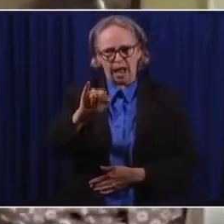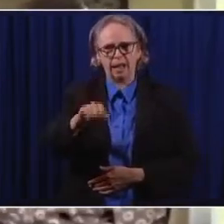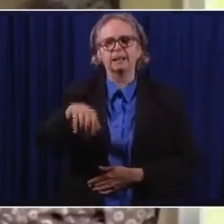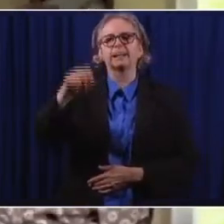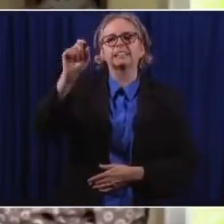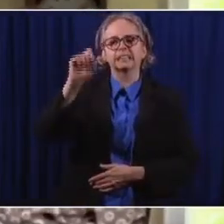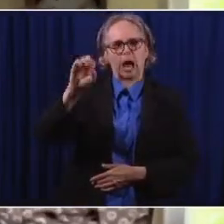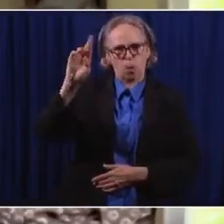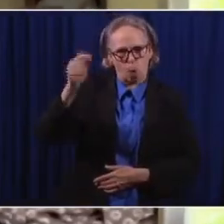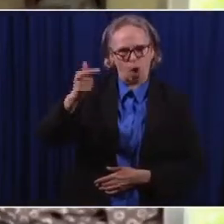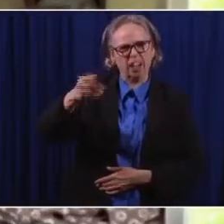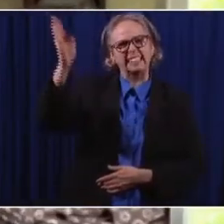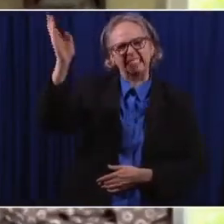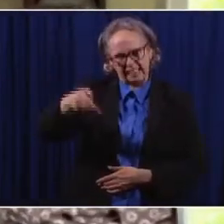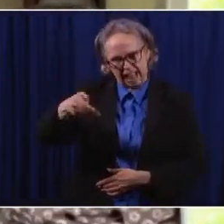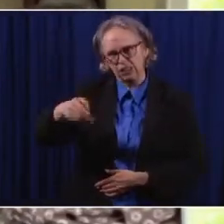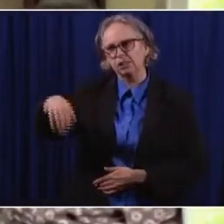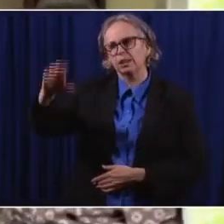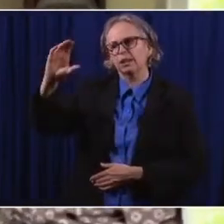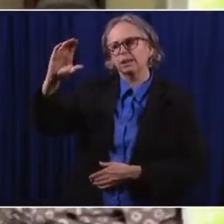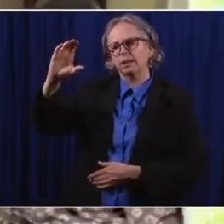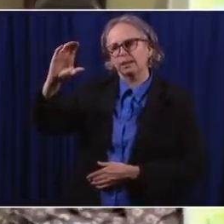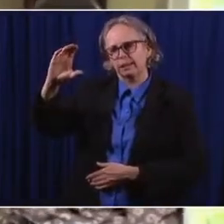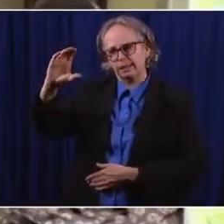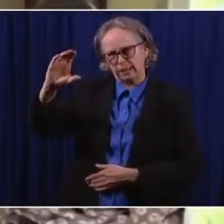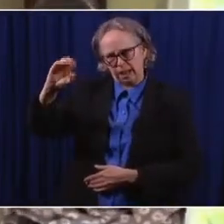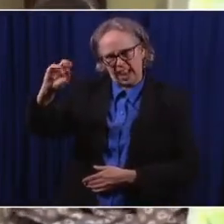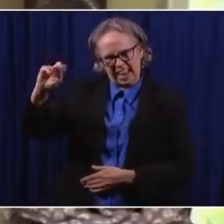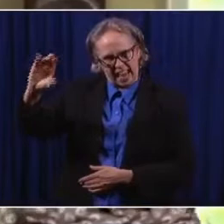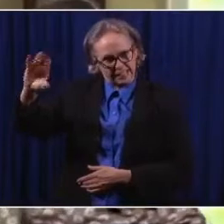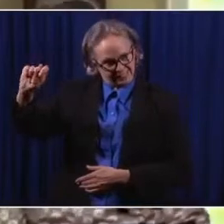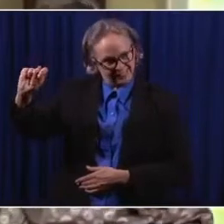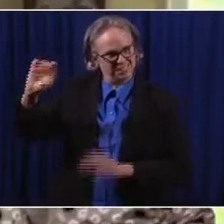Well, today is Constitution Day on September 17th,